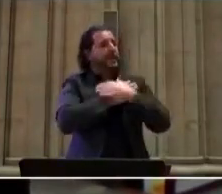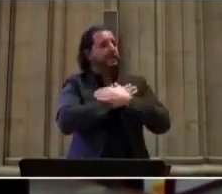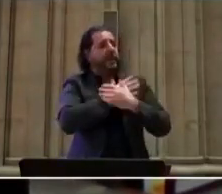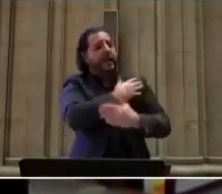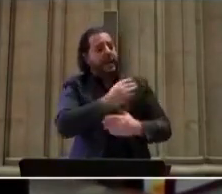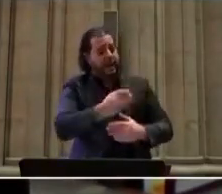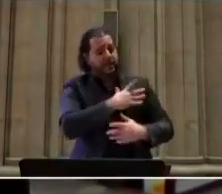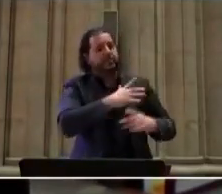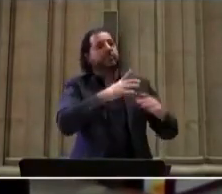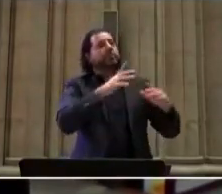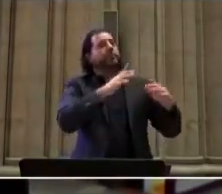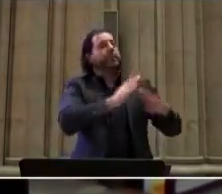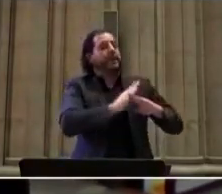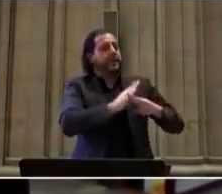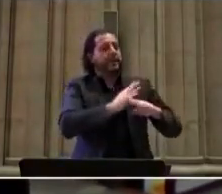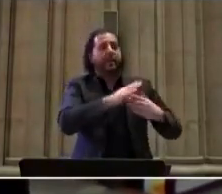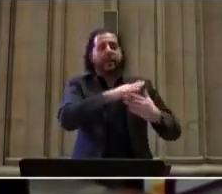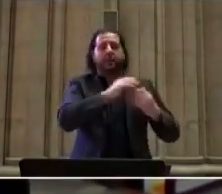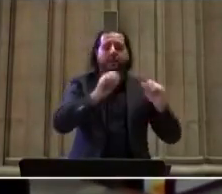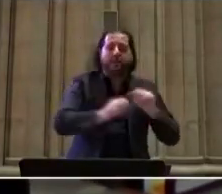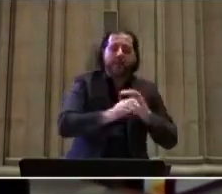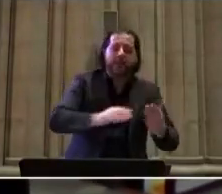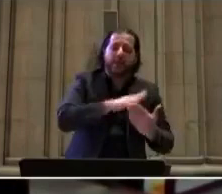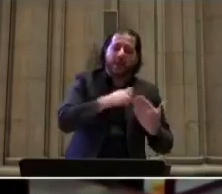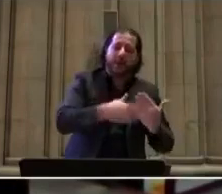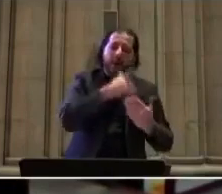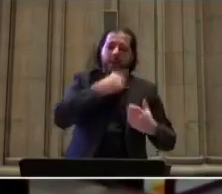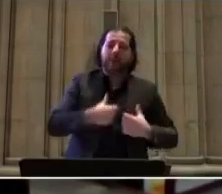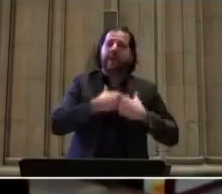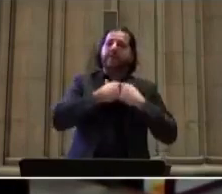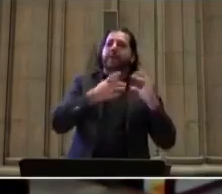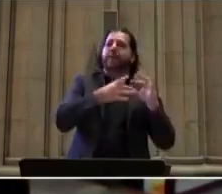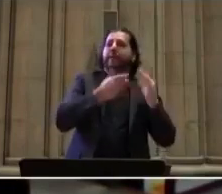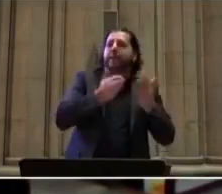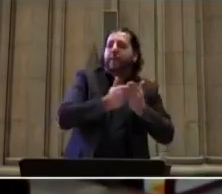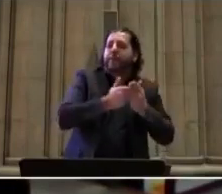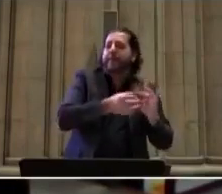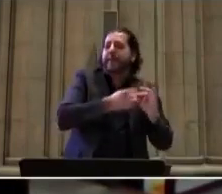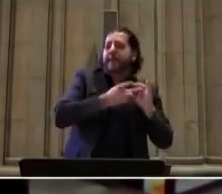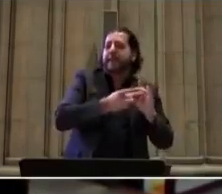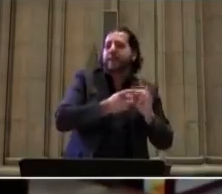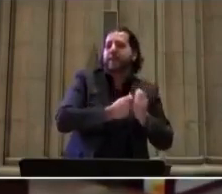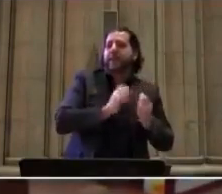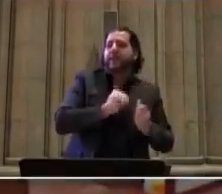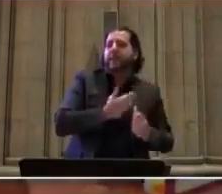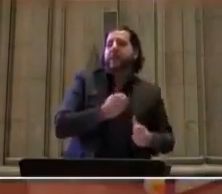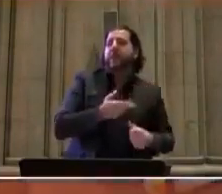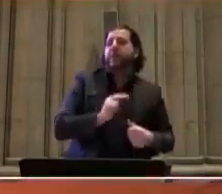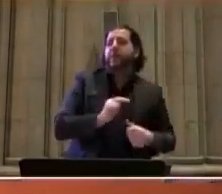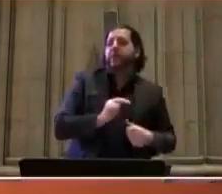protected. Bless all whose lives are closely linked with ours.